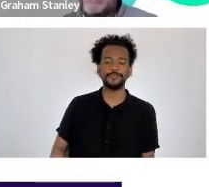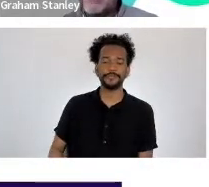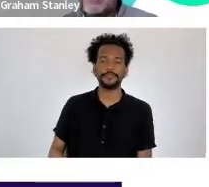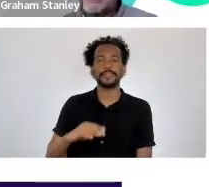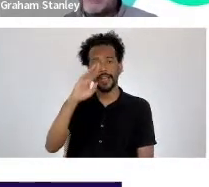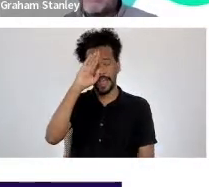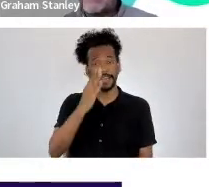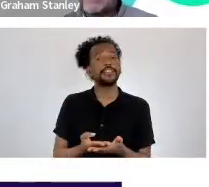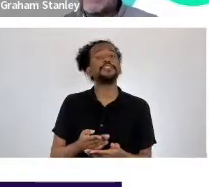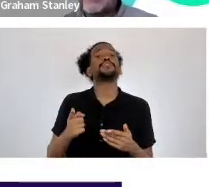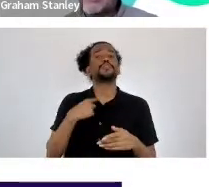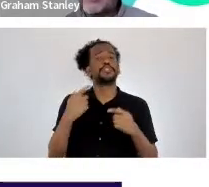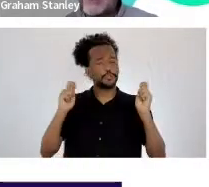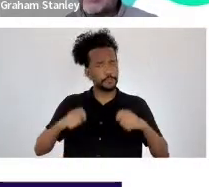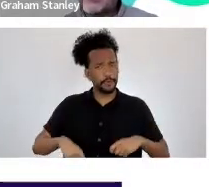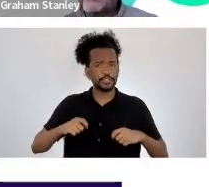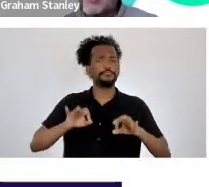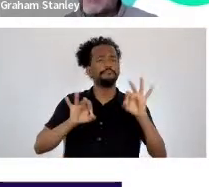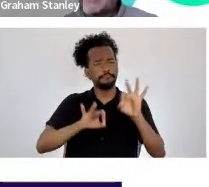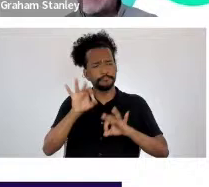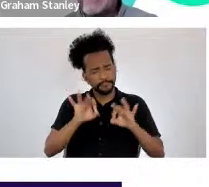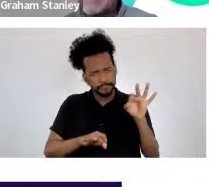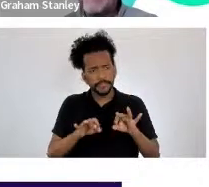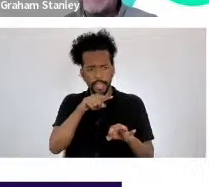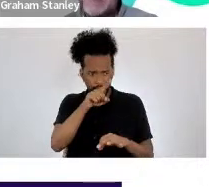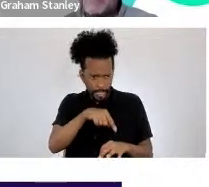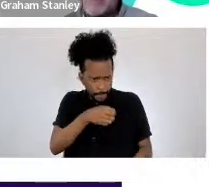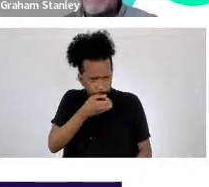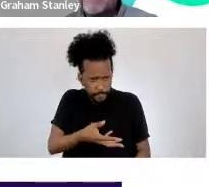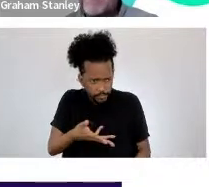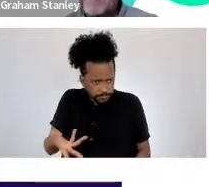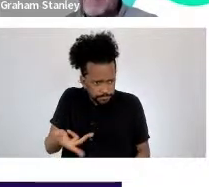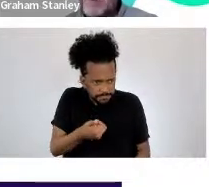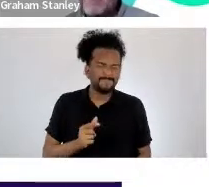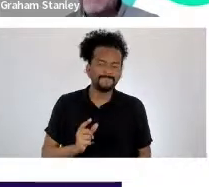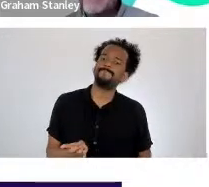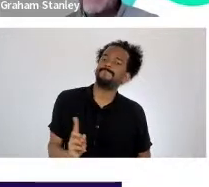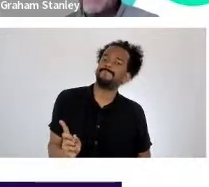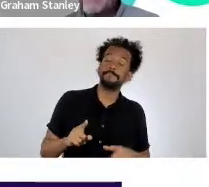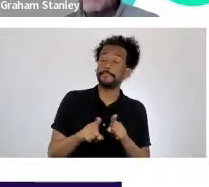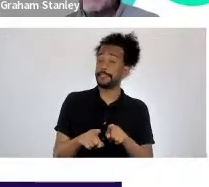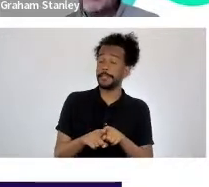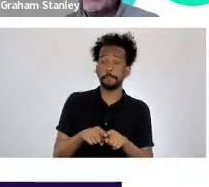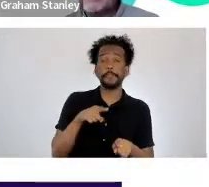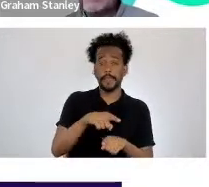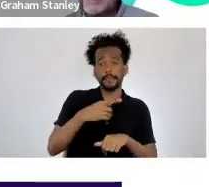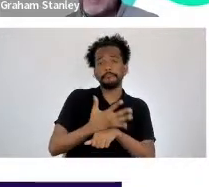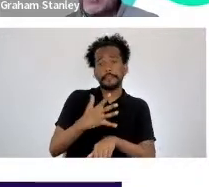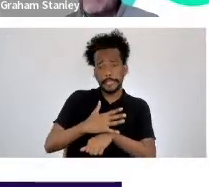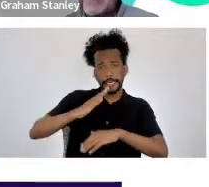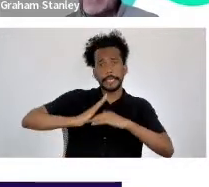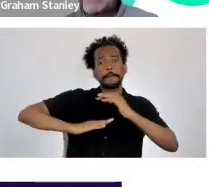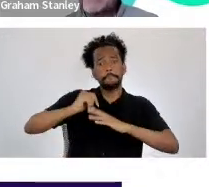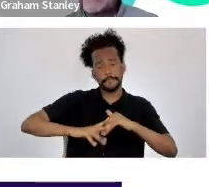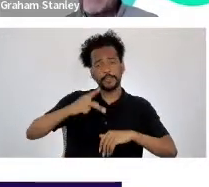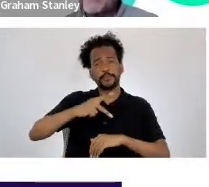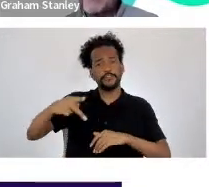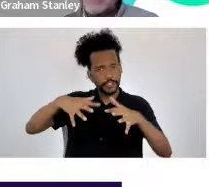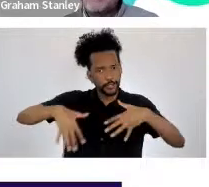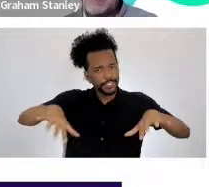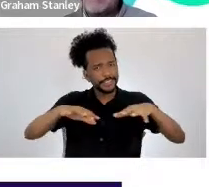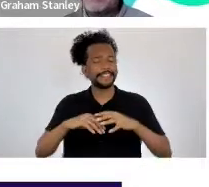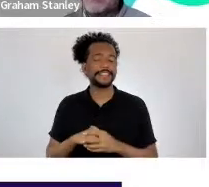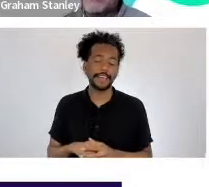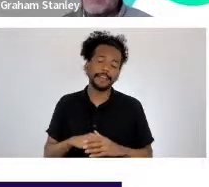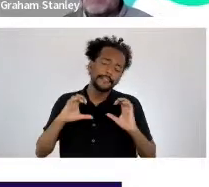enough, and that a concerted focus on teacher education and training is needed in this area. Obviously, these are just a selection of highlights. We